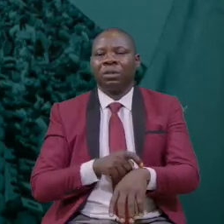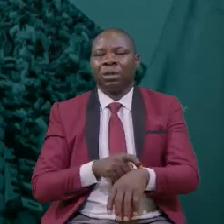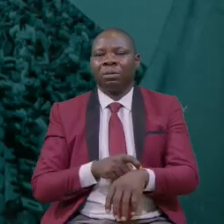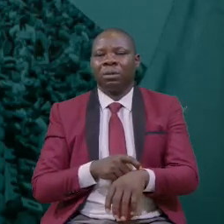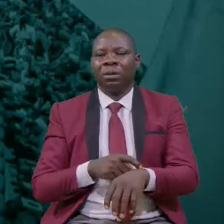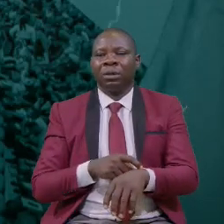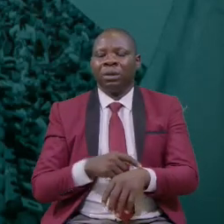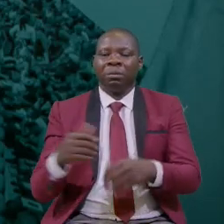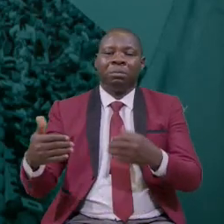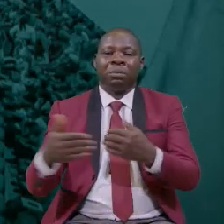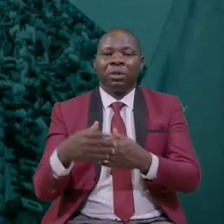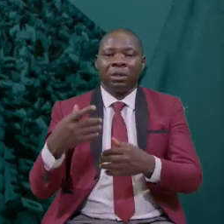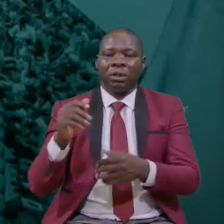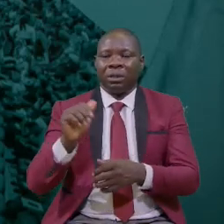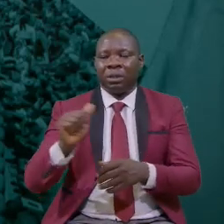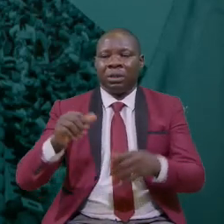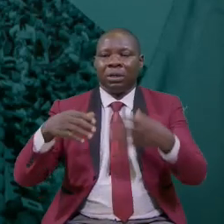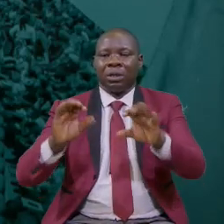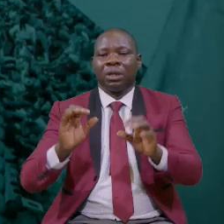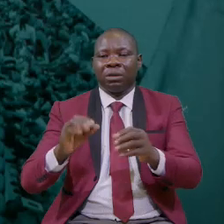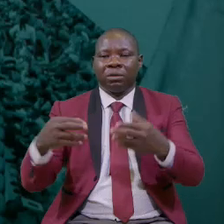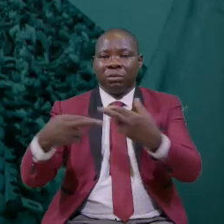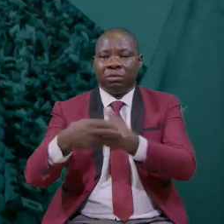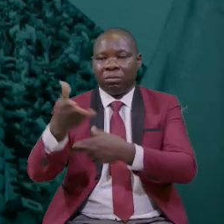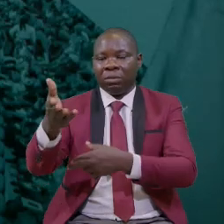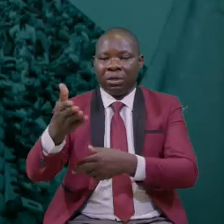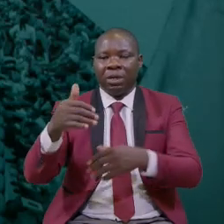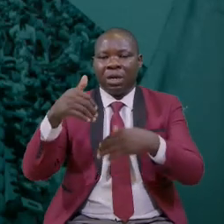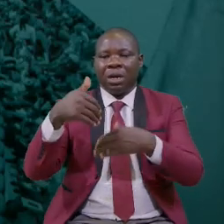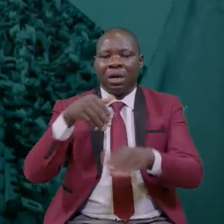classroom building, at the back,